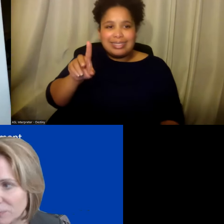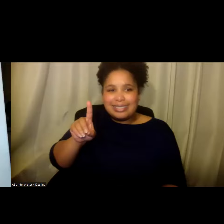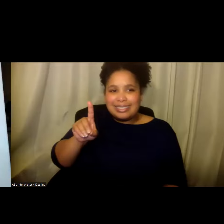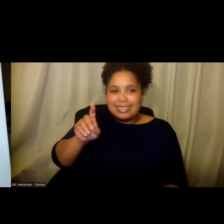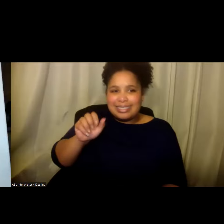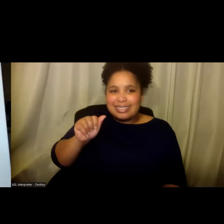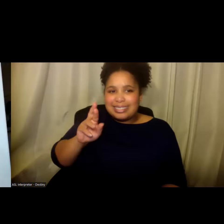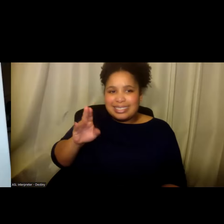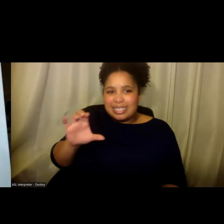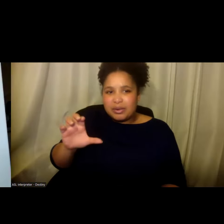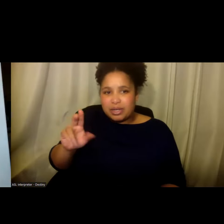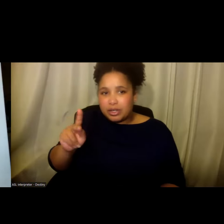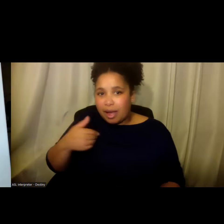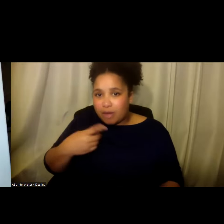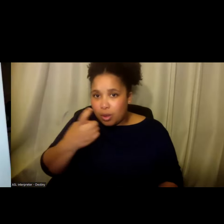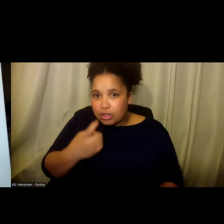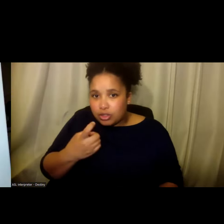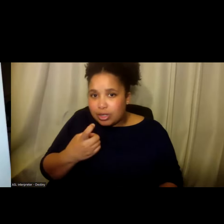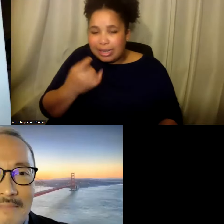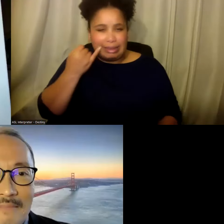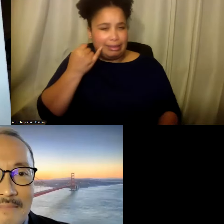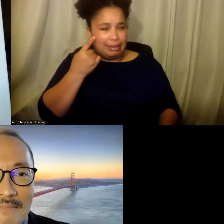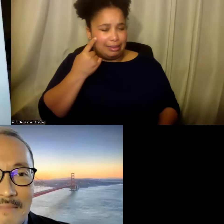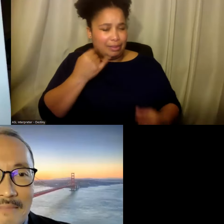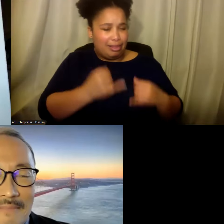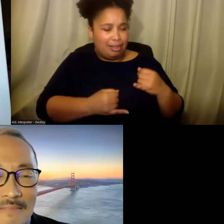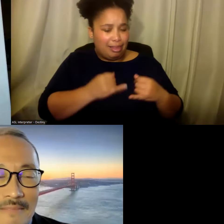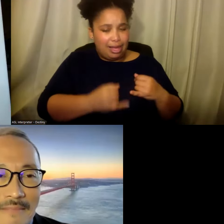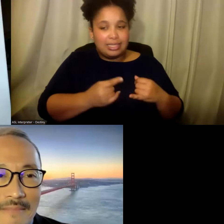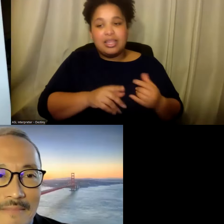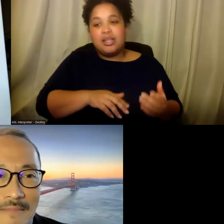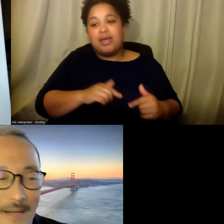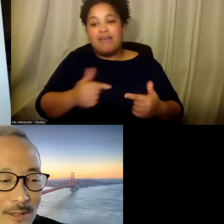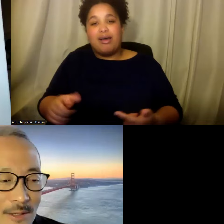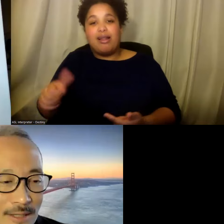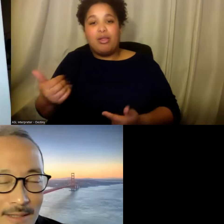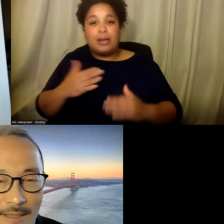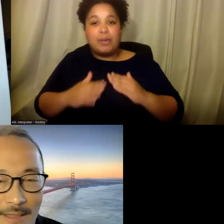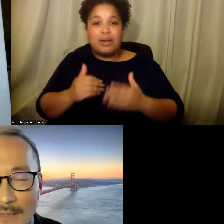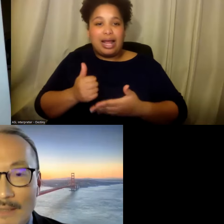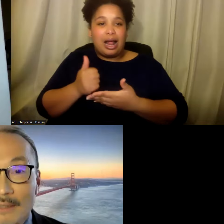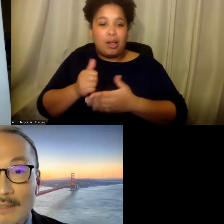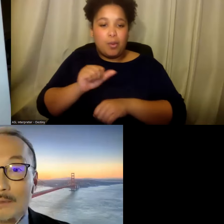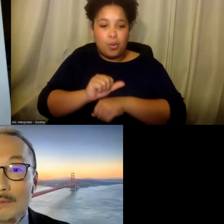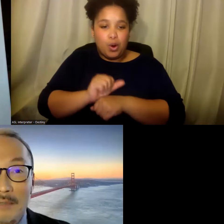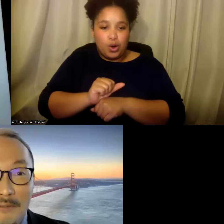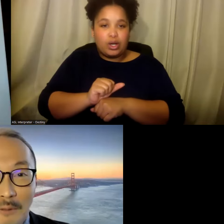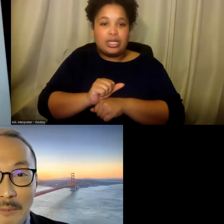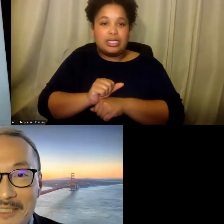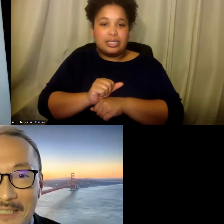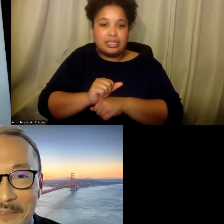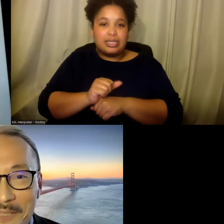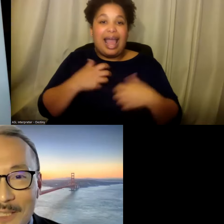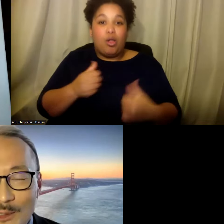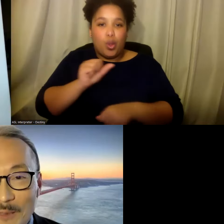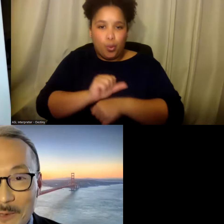our last one, because we want to then move on to the community health worker presentation. I actually comment. Thank you, Sarah, for making